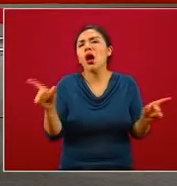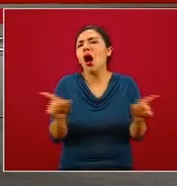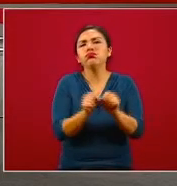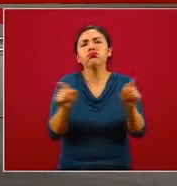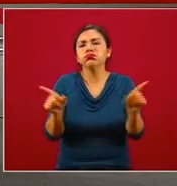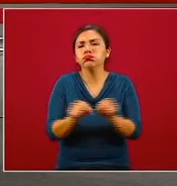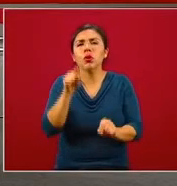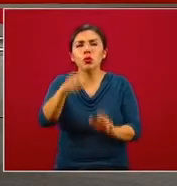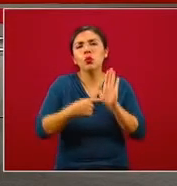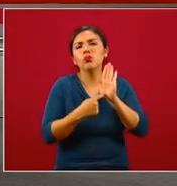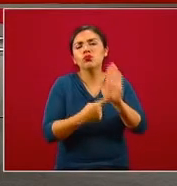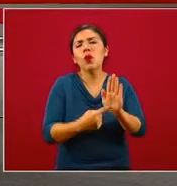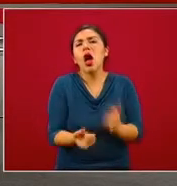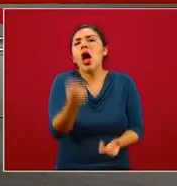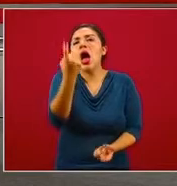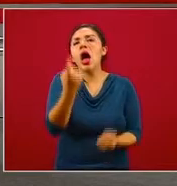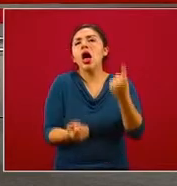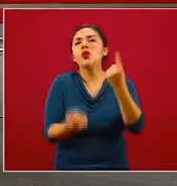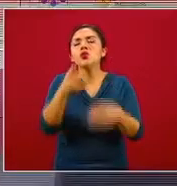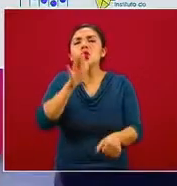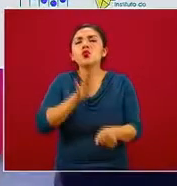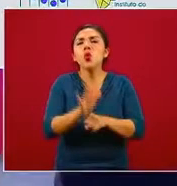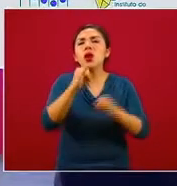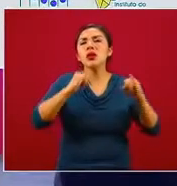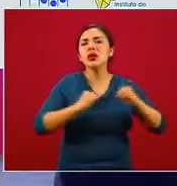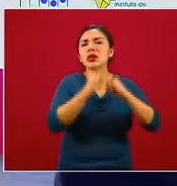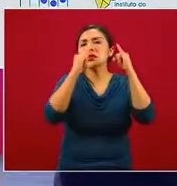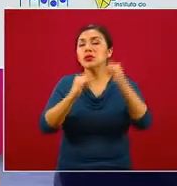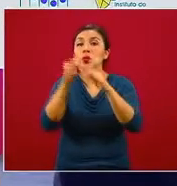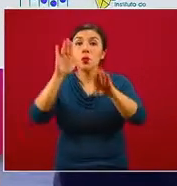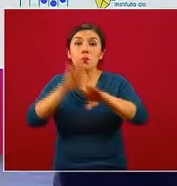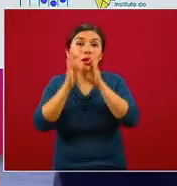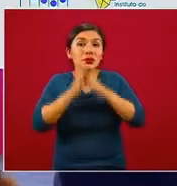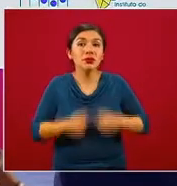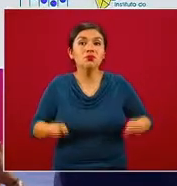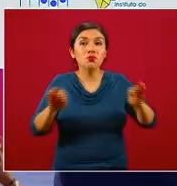on COVID-19 and different repositories.